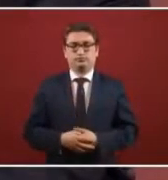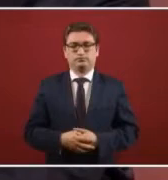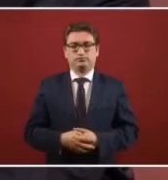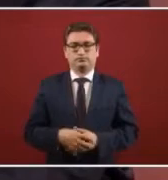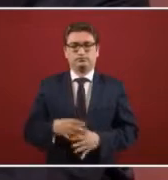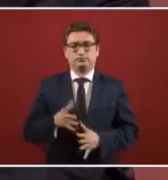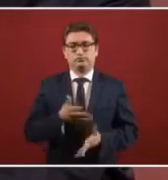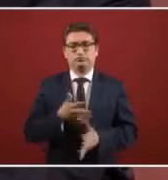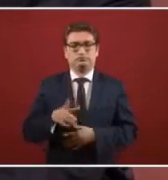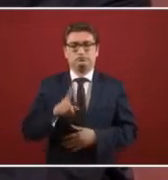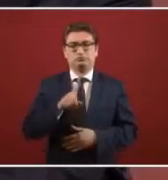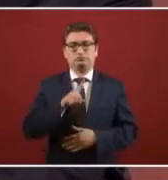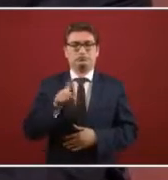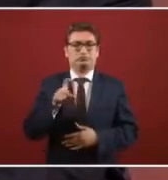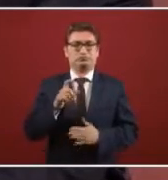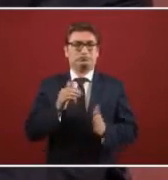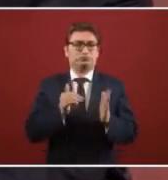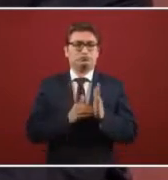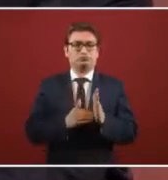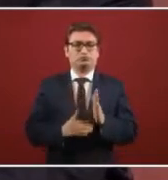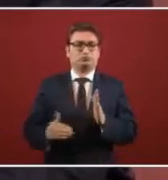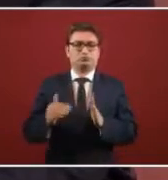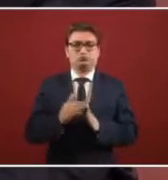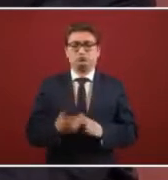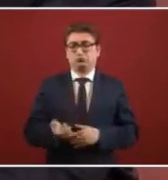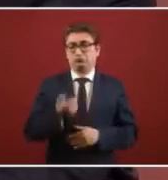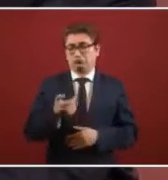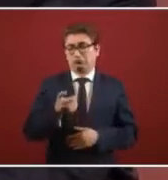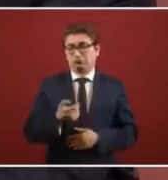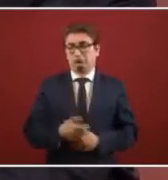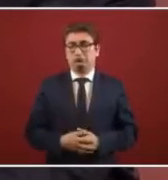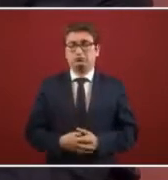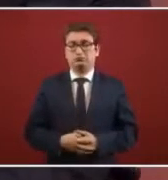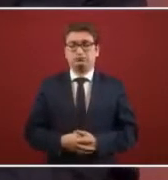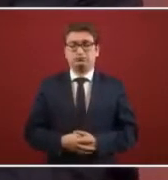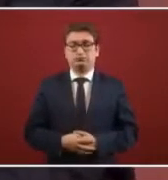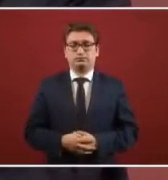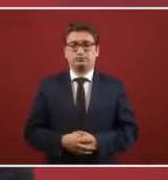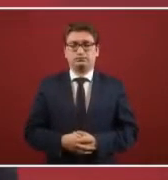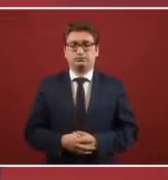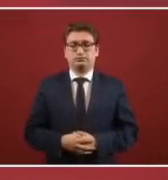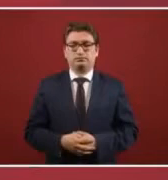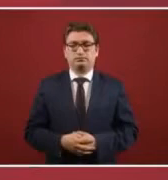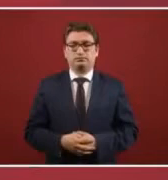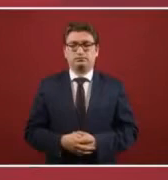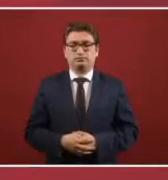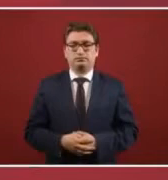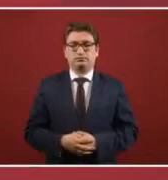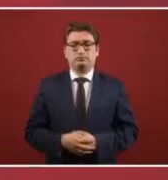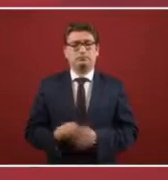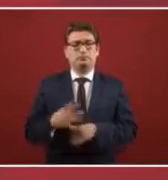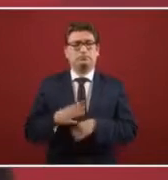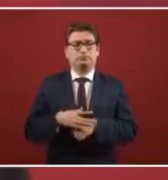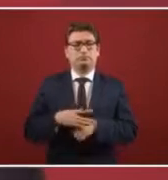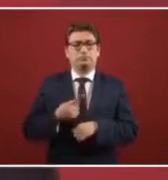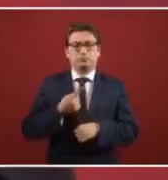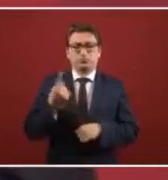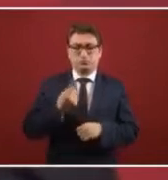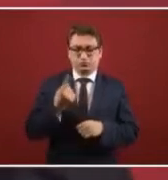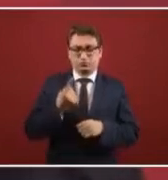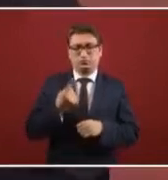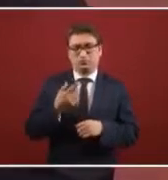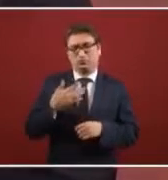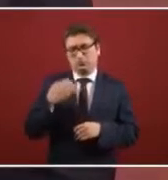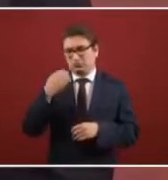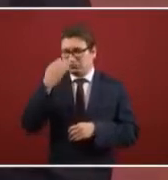alrededor de 100 millones around 100 million. de pesos, porque una cosa es el avalúo,